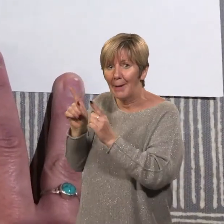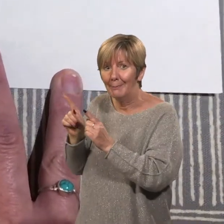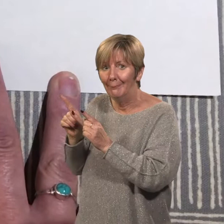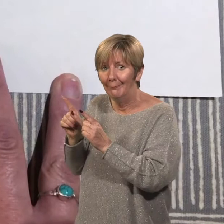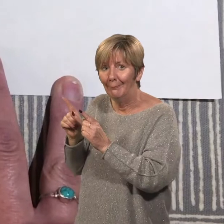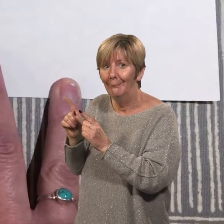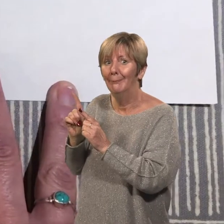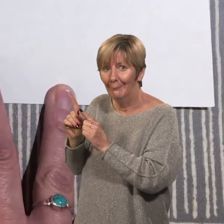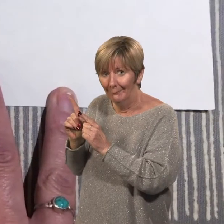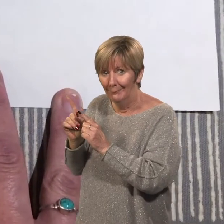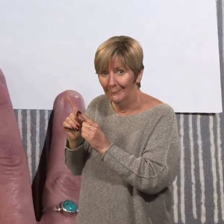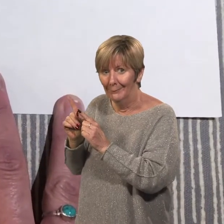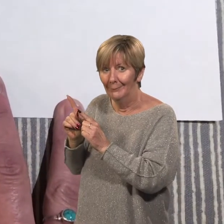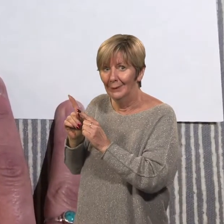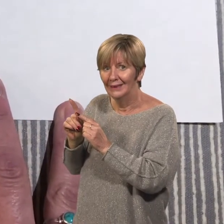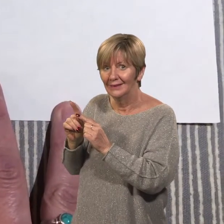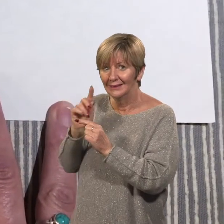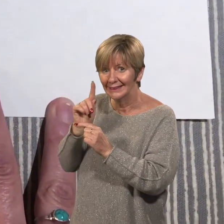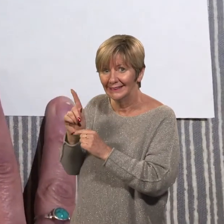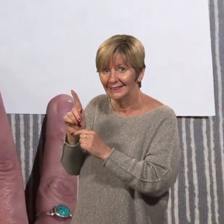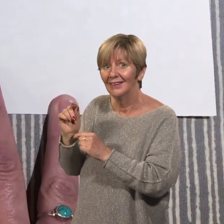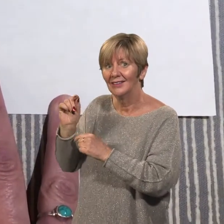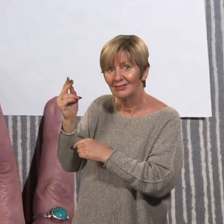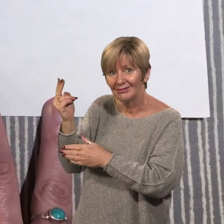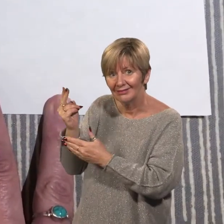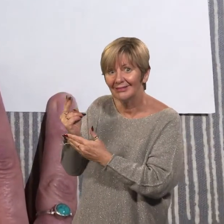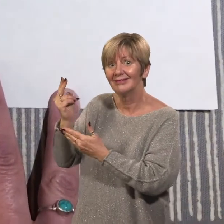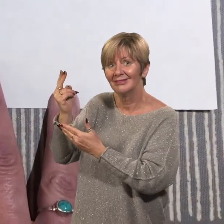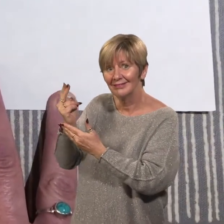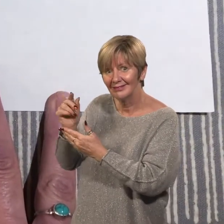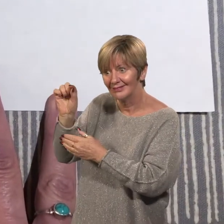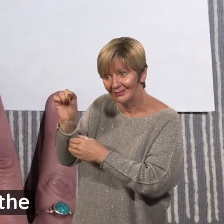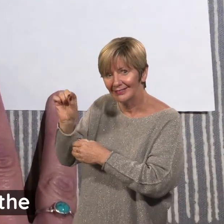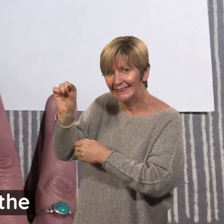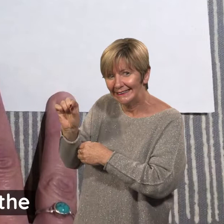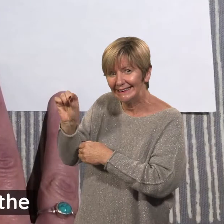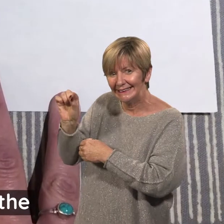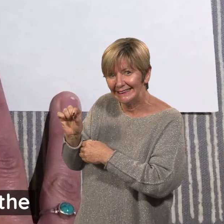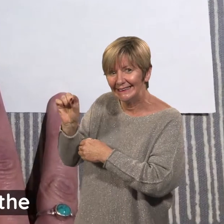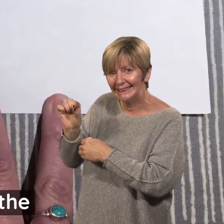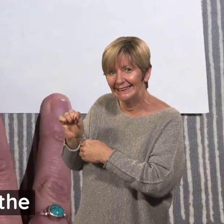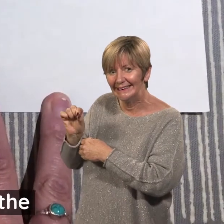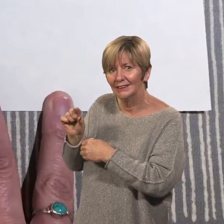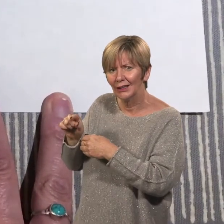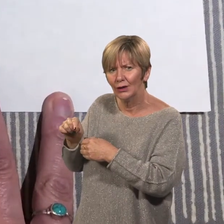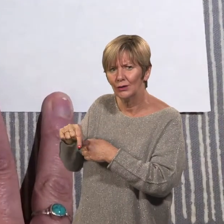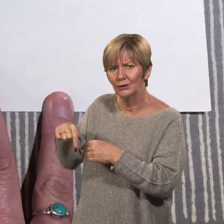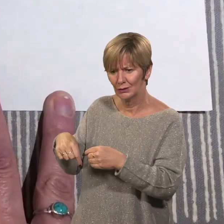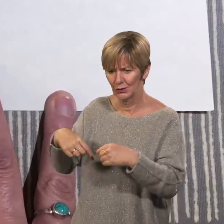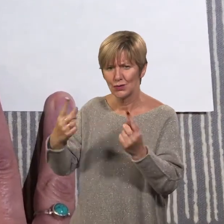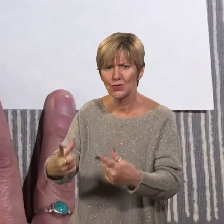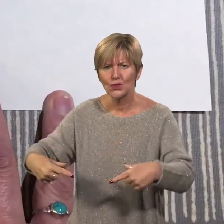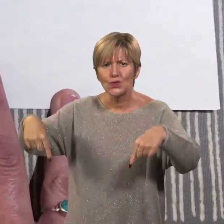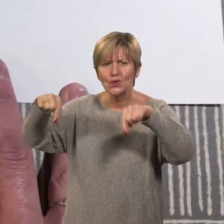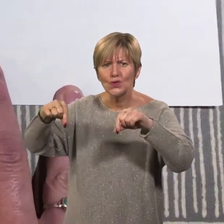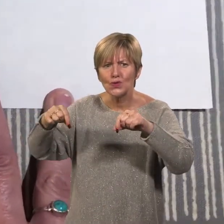back up to the other top of the leg on the other side, down to the ankle. And now I'm going to draw his curly boot on the other side.